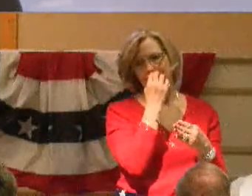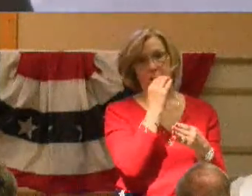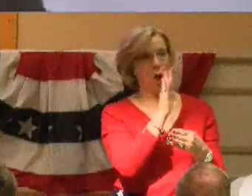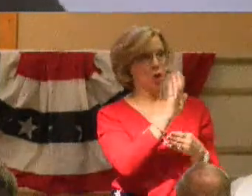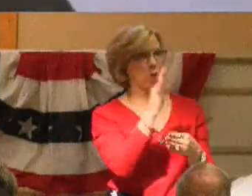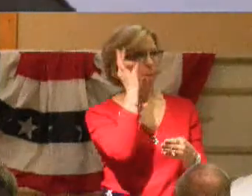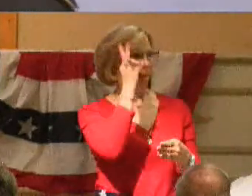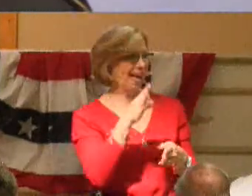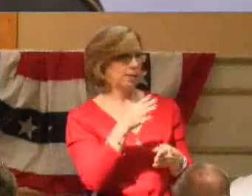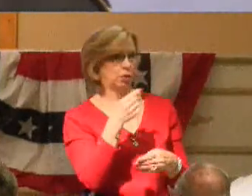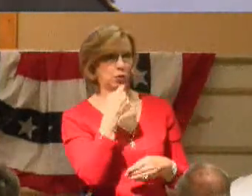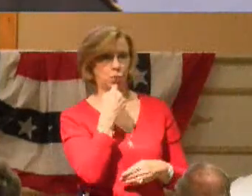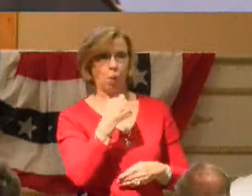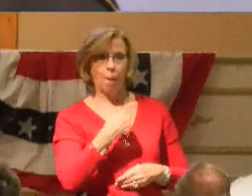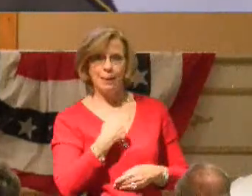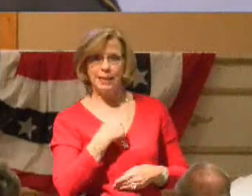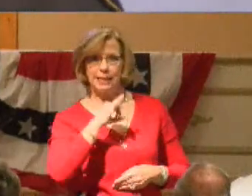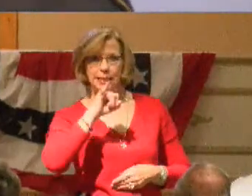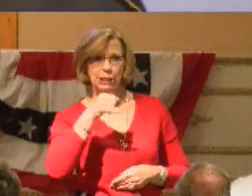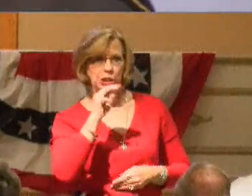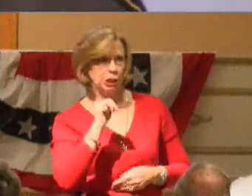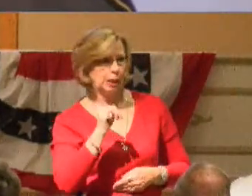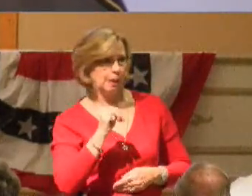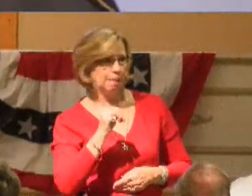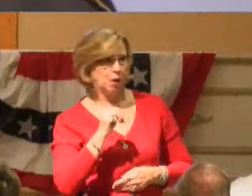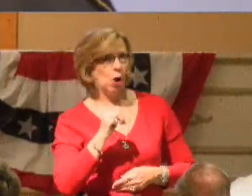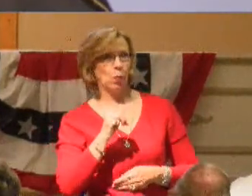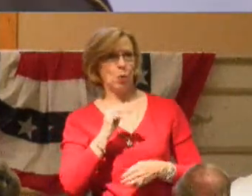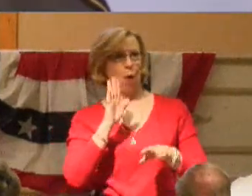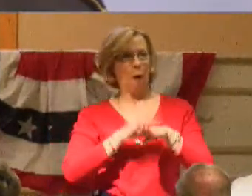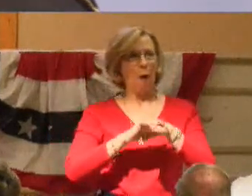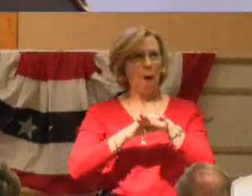pastor told me, Jim, we're right on schedule.